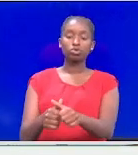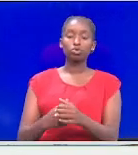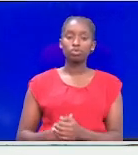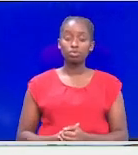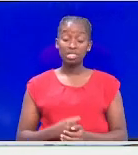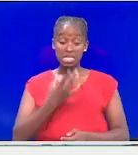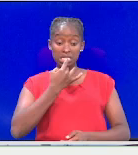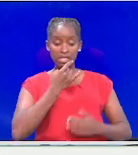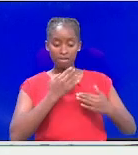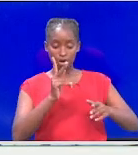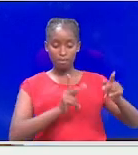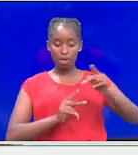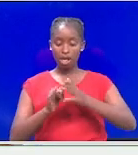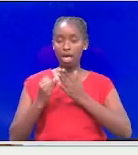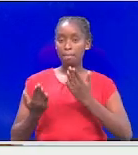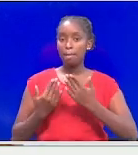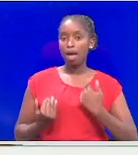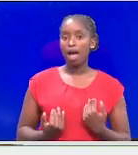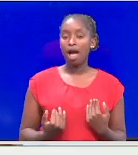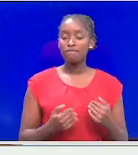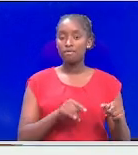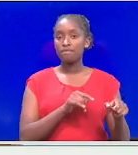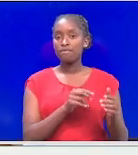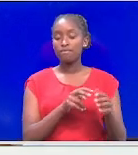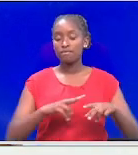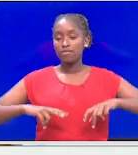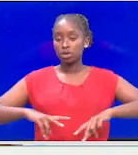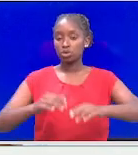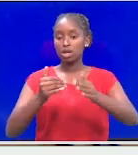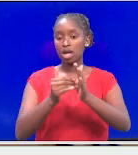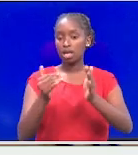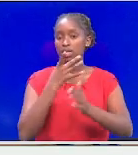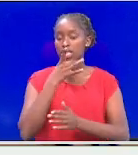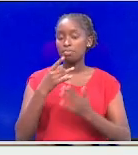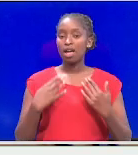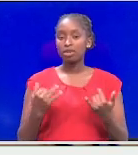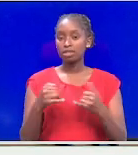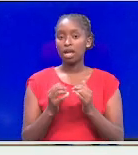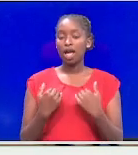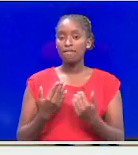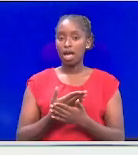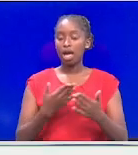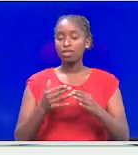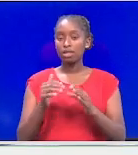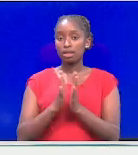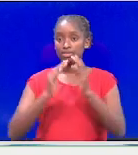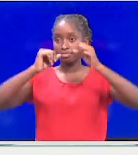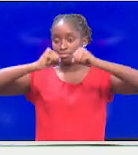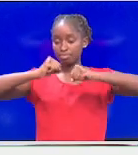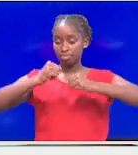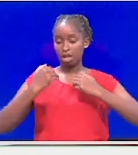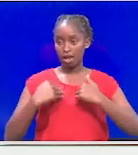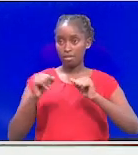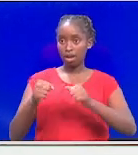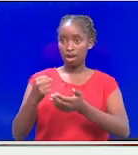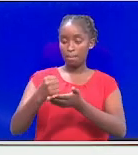by unfounded allegations against him. 12 applications have been filed so far in different courts in a bid to halt the impeachment. This week, Gachagua